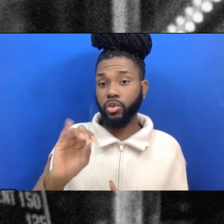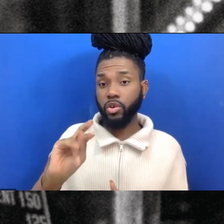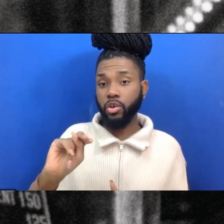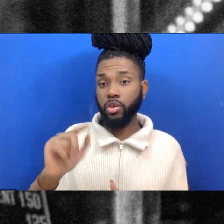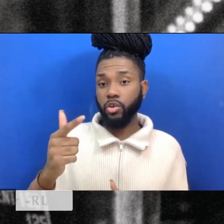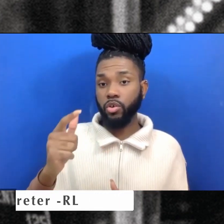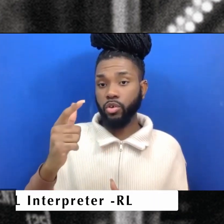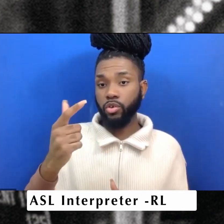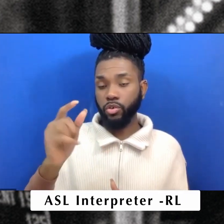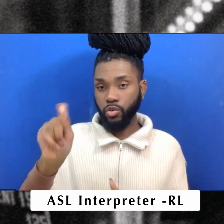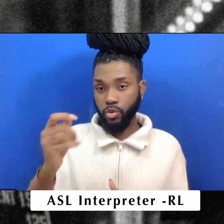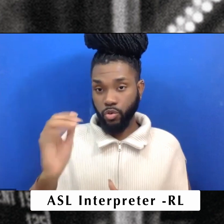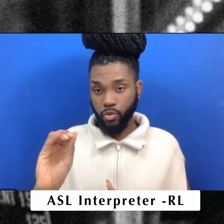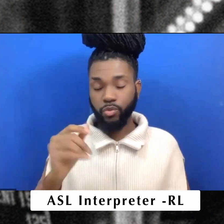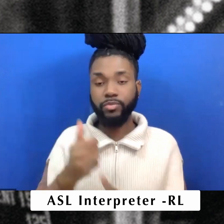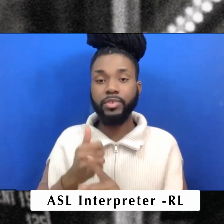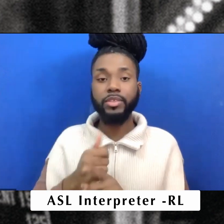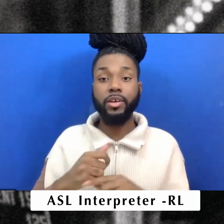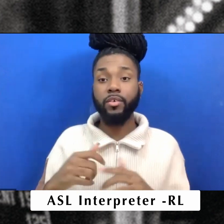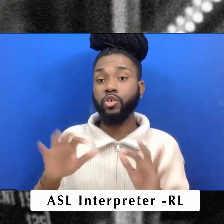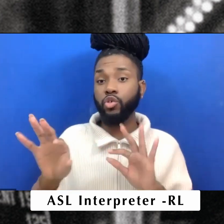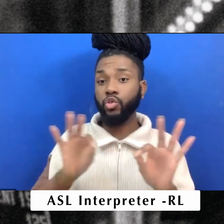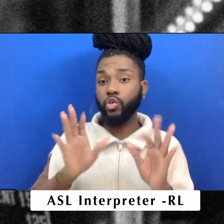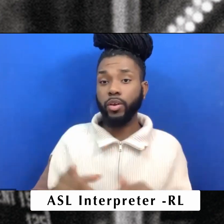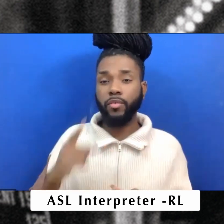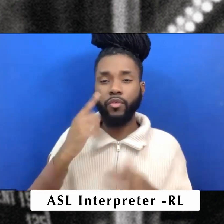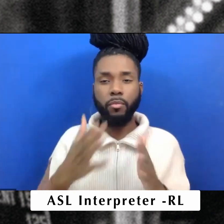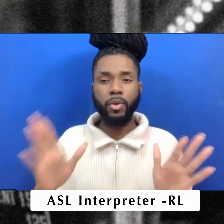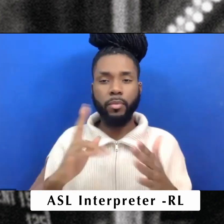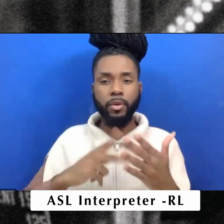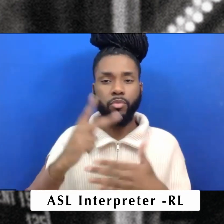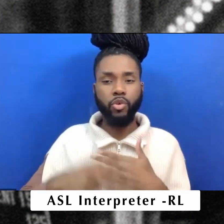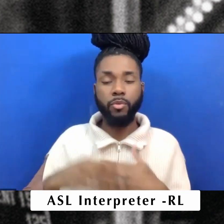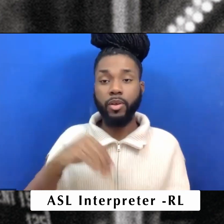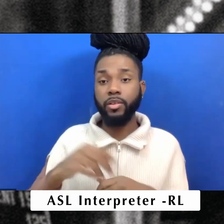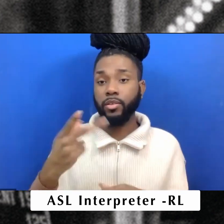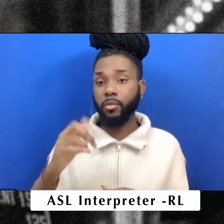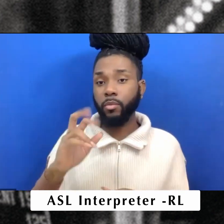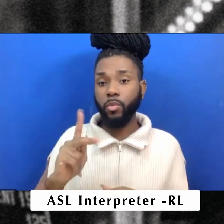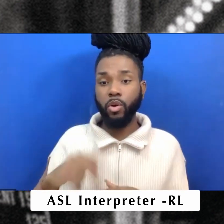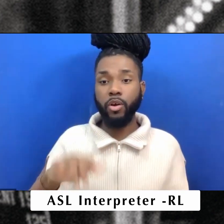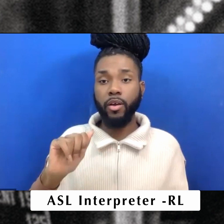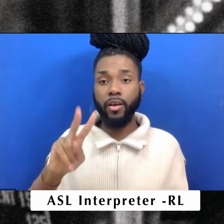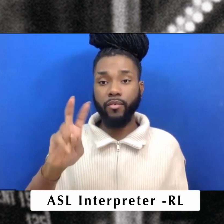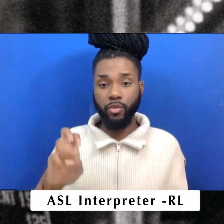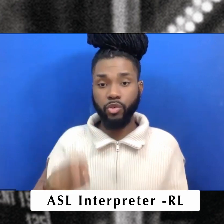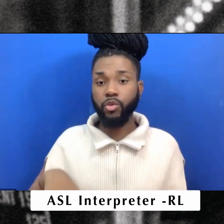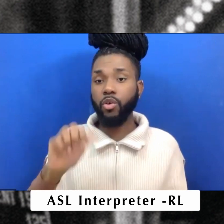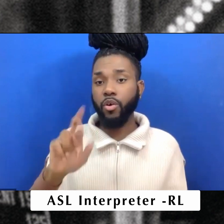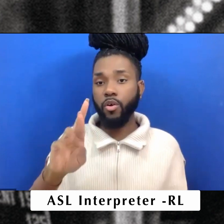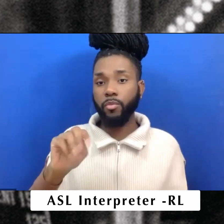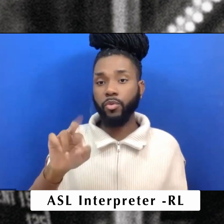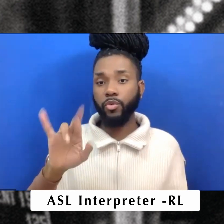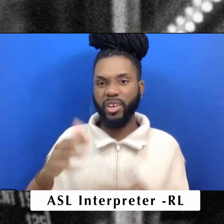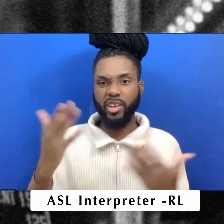the curator of public programming for the Park Avenue Armory here in New York City.